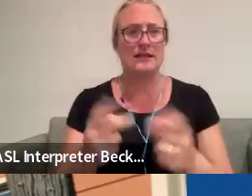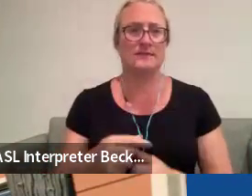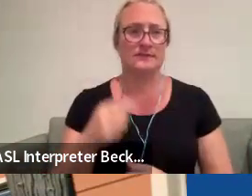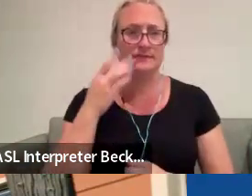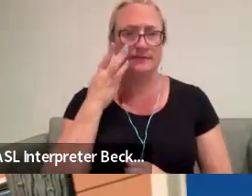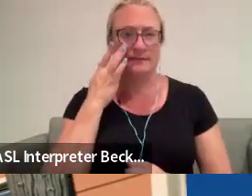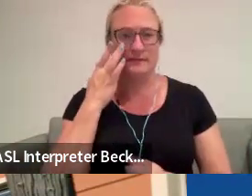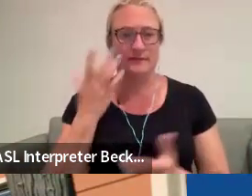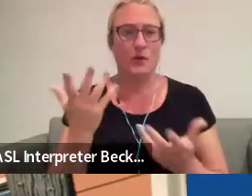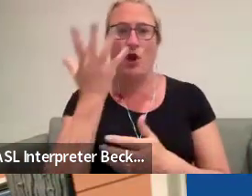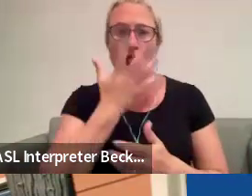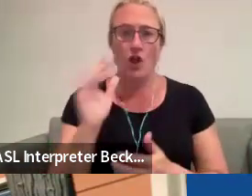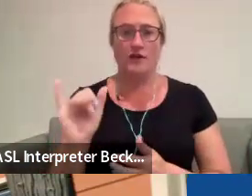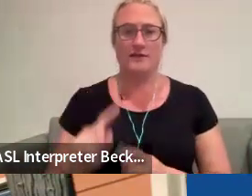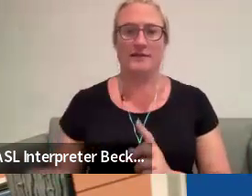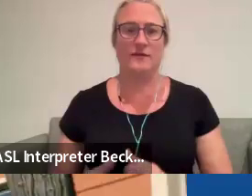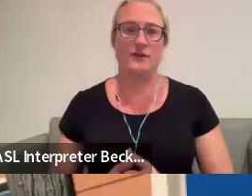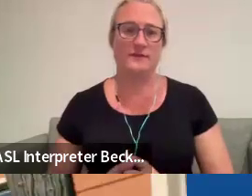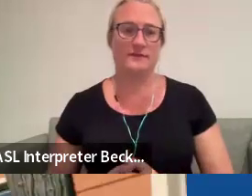two photos? What looks different?